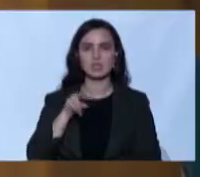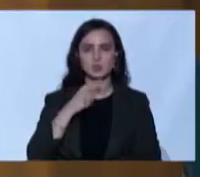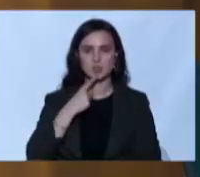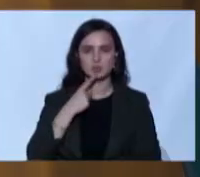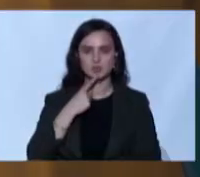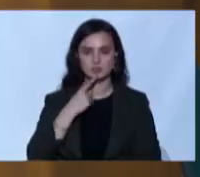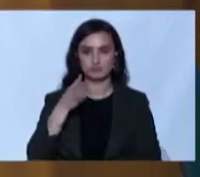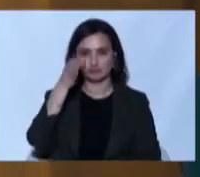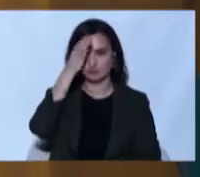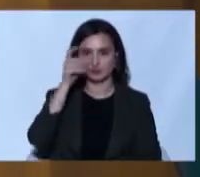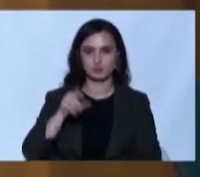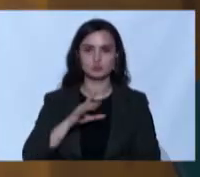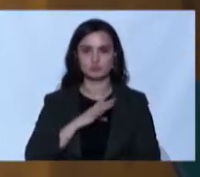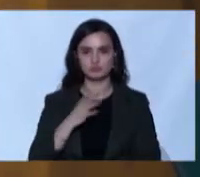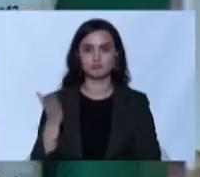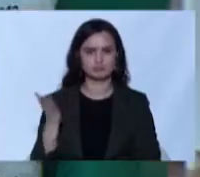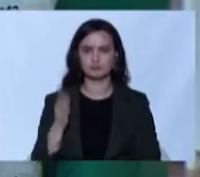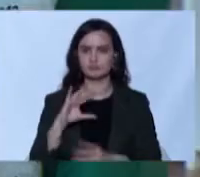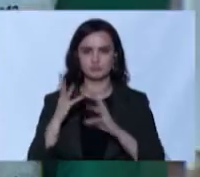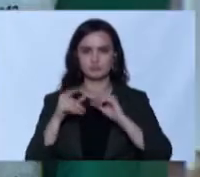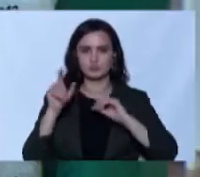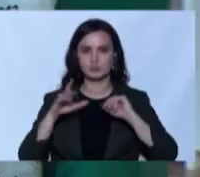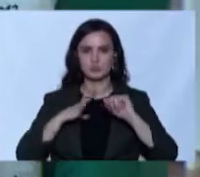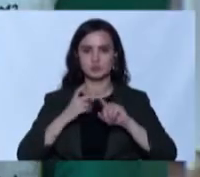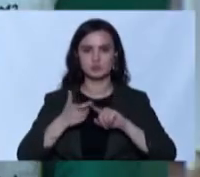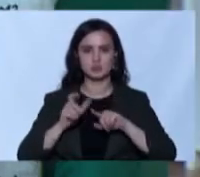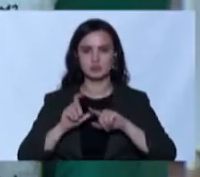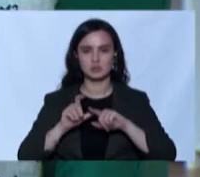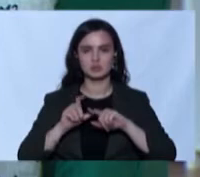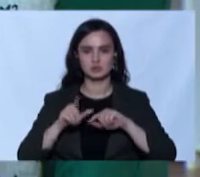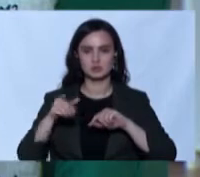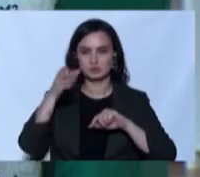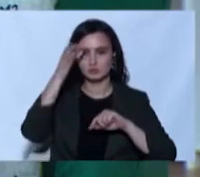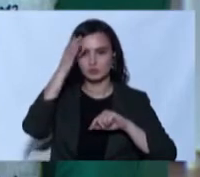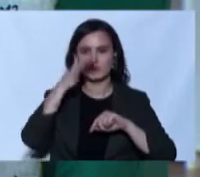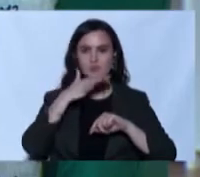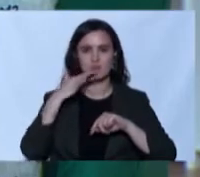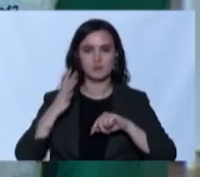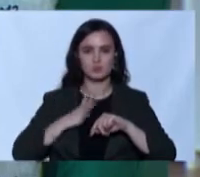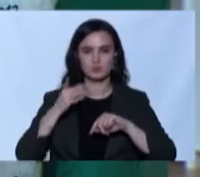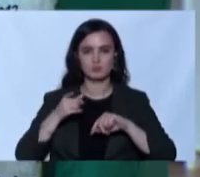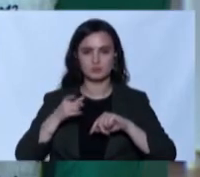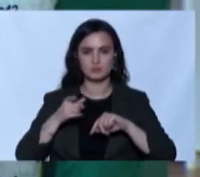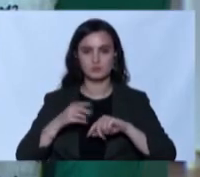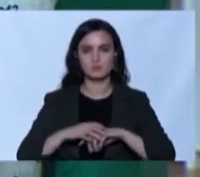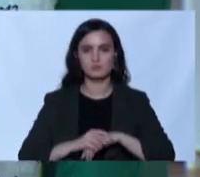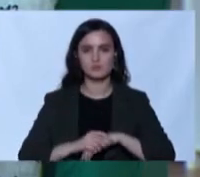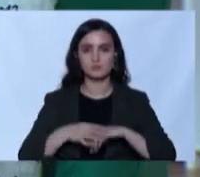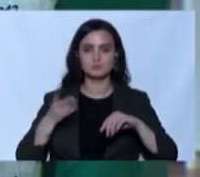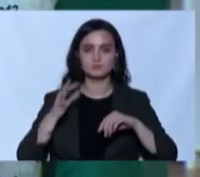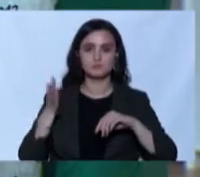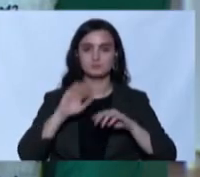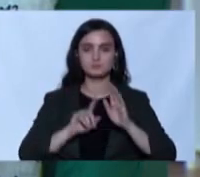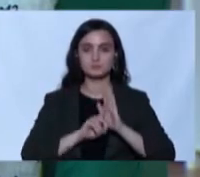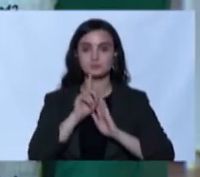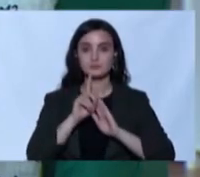of a genius. Yeah, absolutely. He's got quite a vast amount of knowledge. But let's